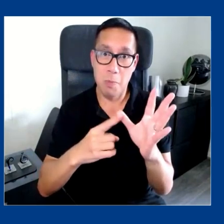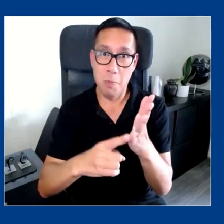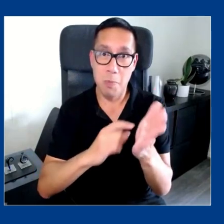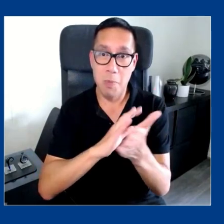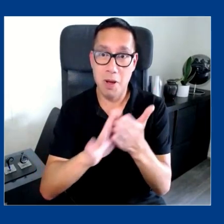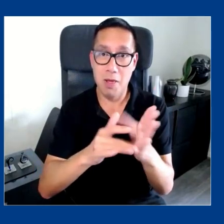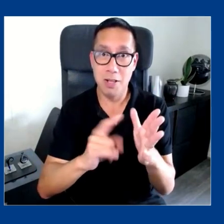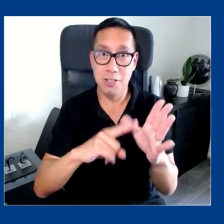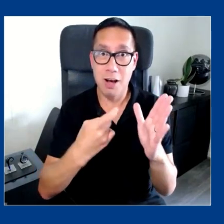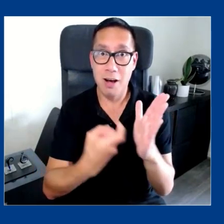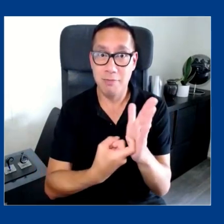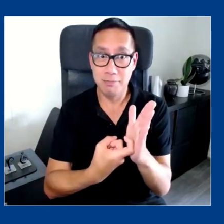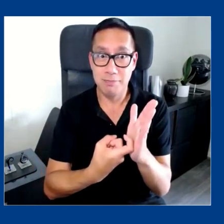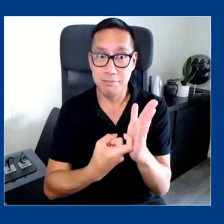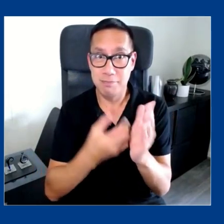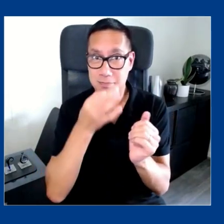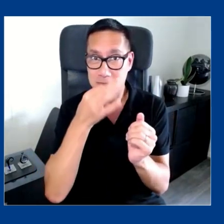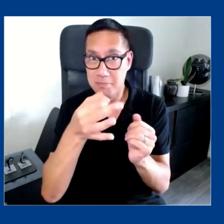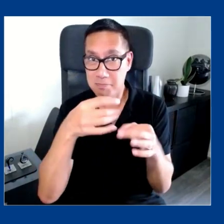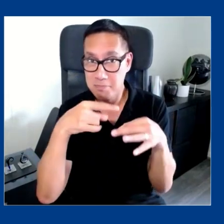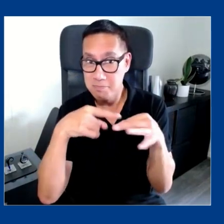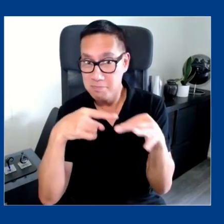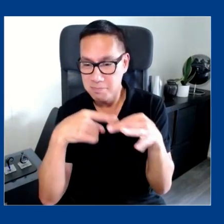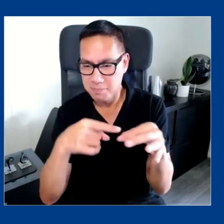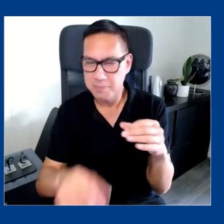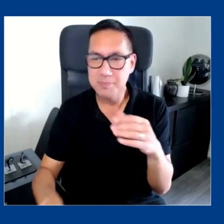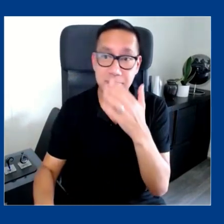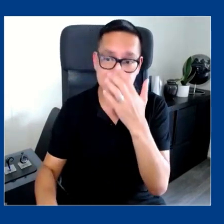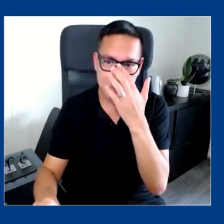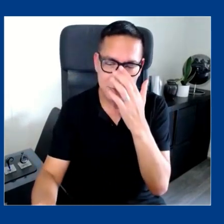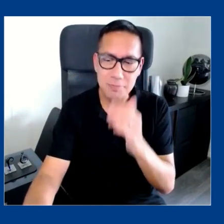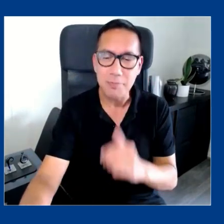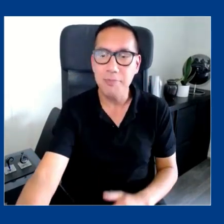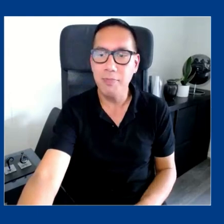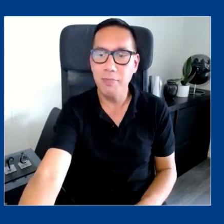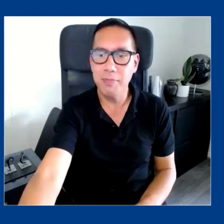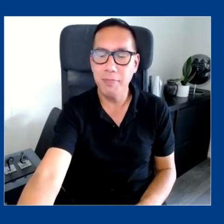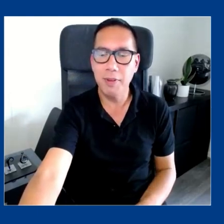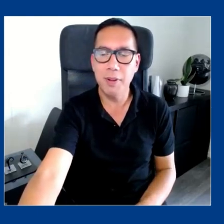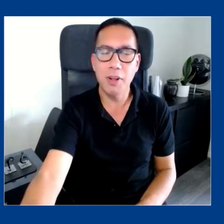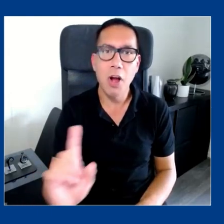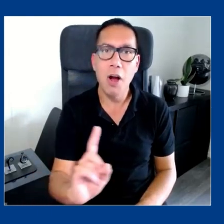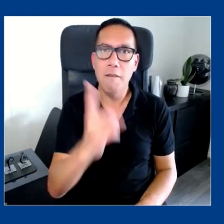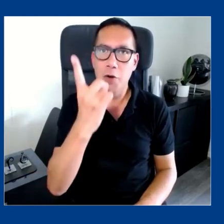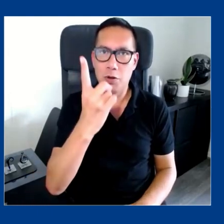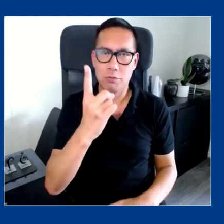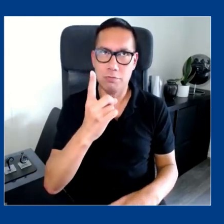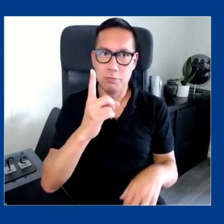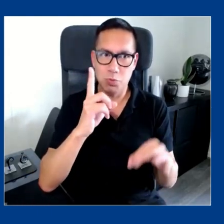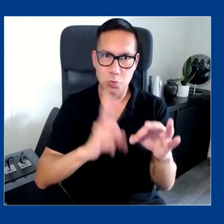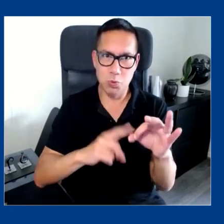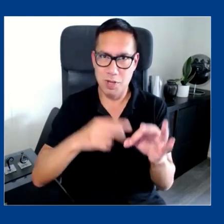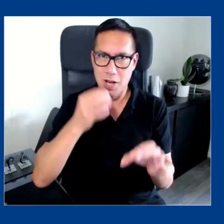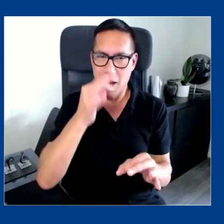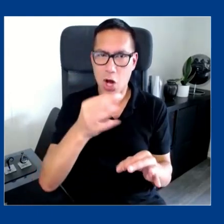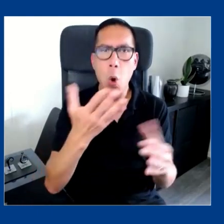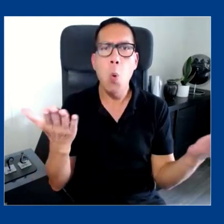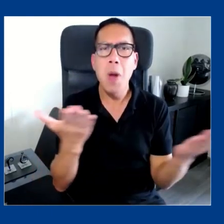So Balthasar, I will begin by asking you, where were they? Were